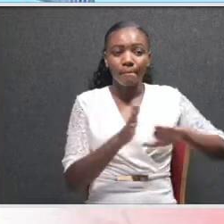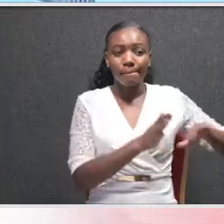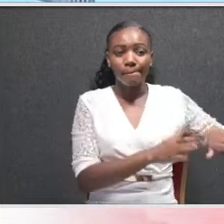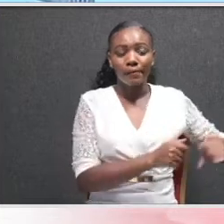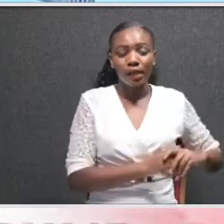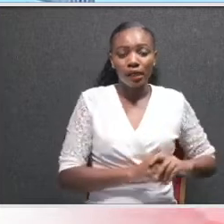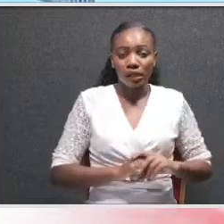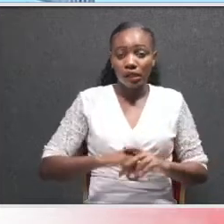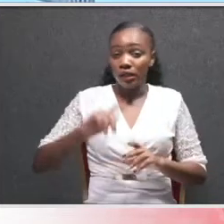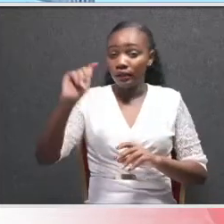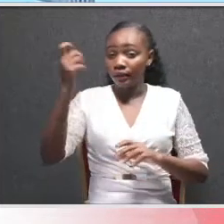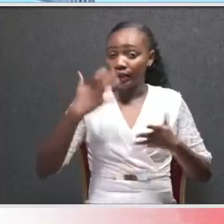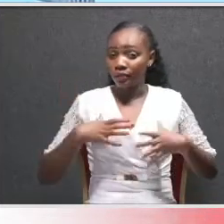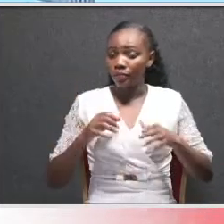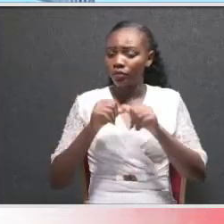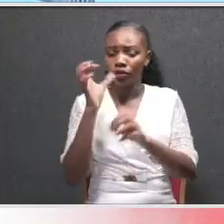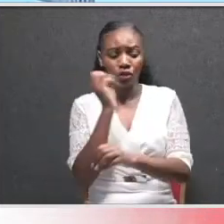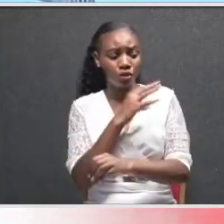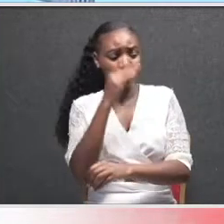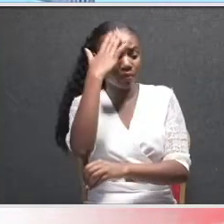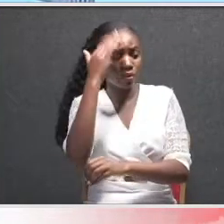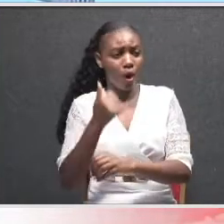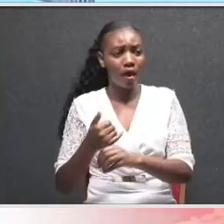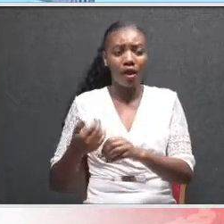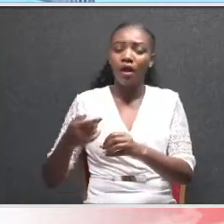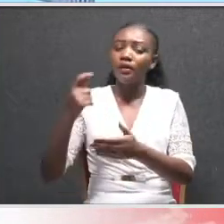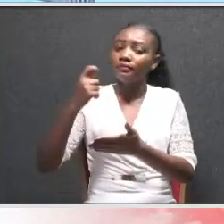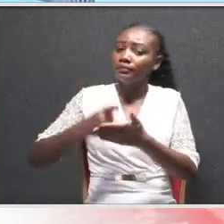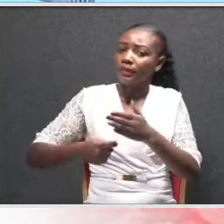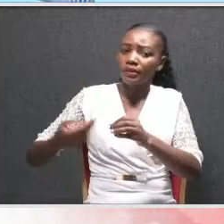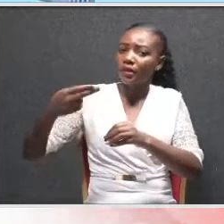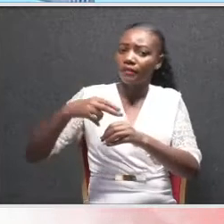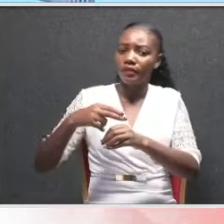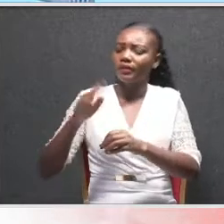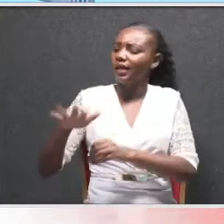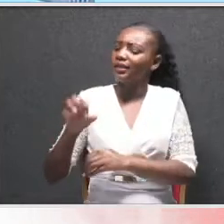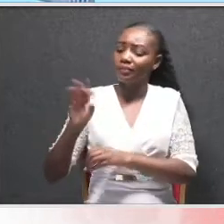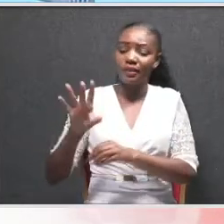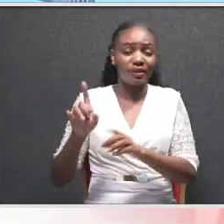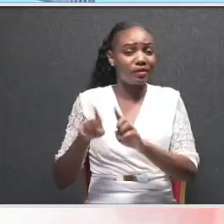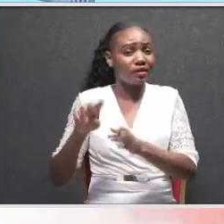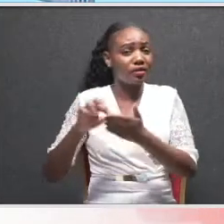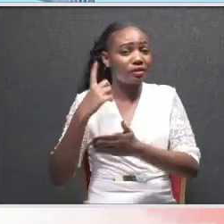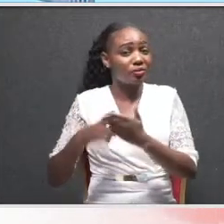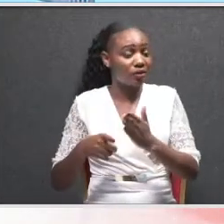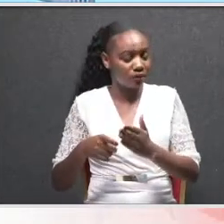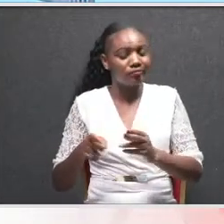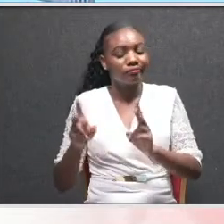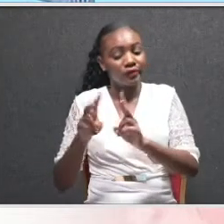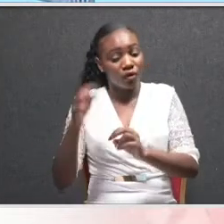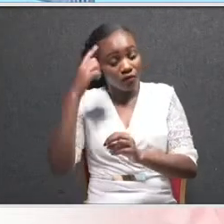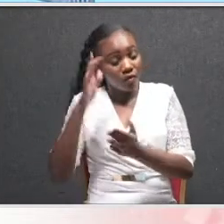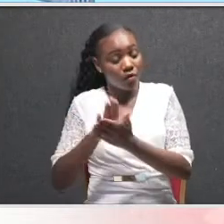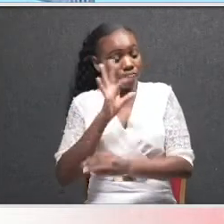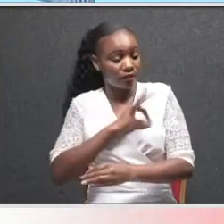CM Kenyan, as Kenyans decry the latest increase in fuel prices, it appears you will now have to dig deeper into your pockets, not